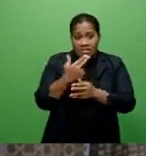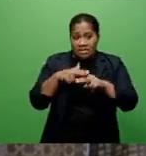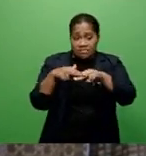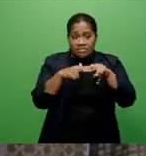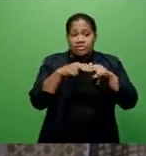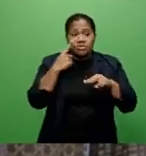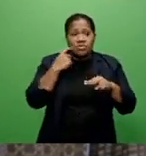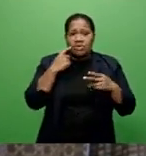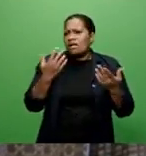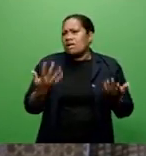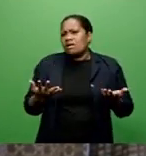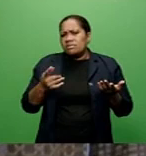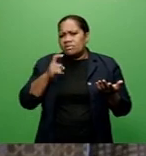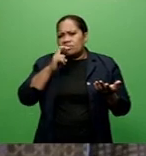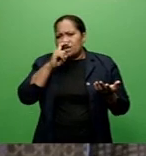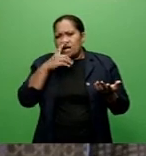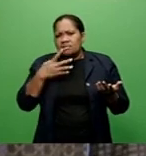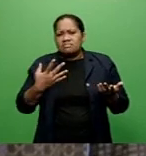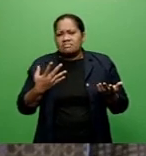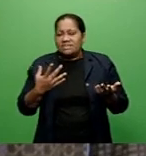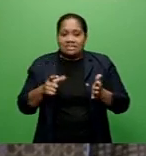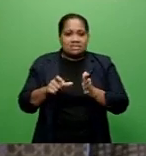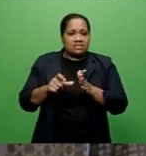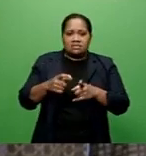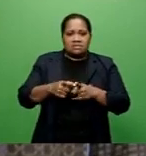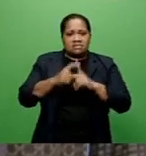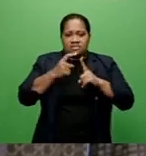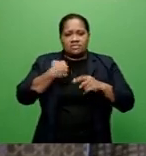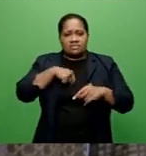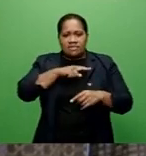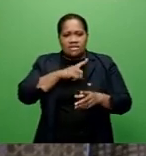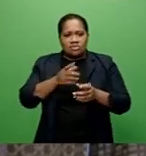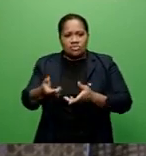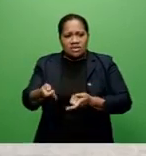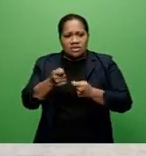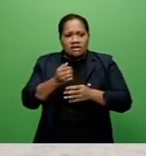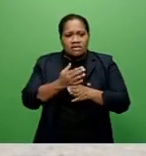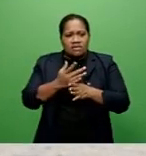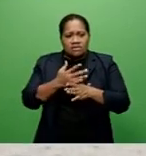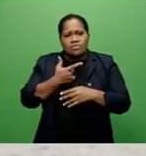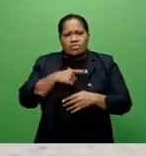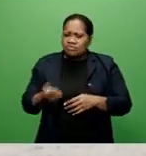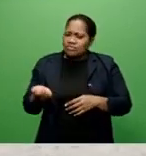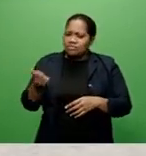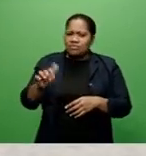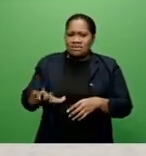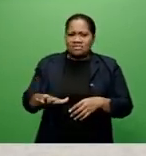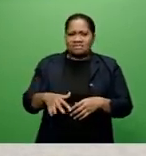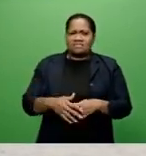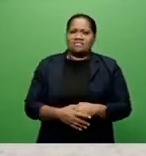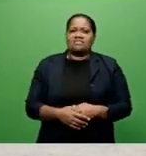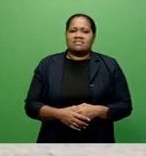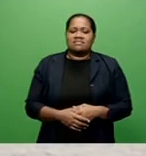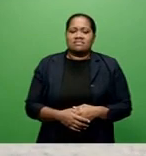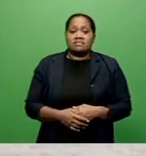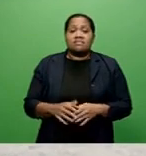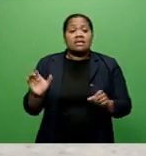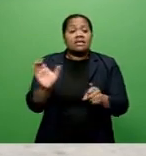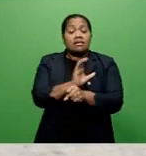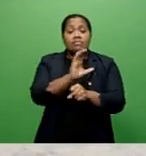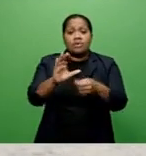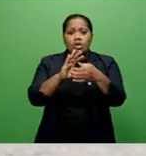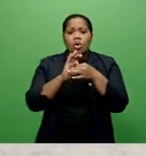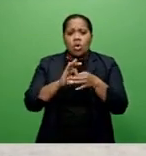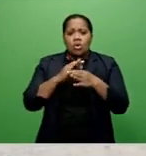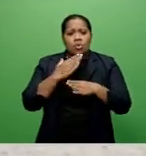can't see, it's difficult for us to catch that fish because it's already been caught. The company owns and operates